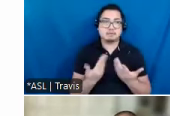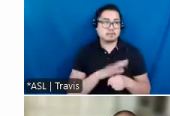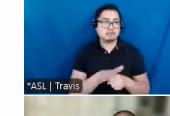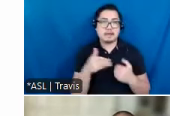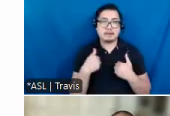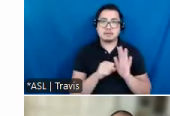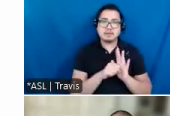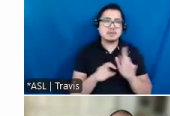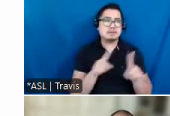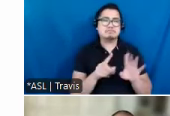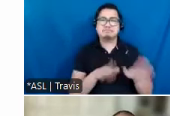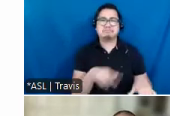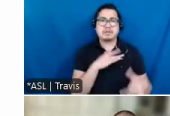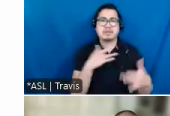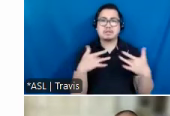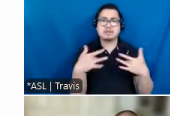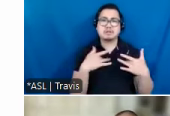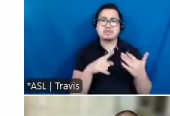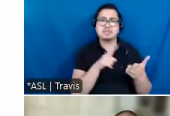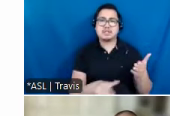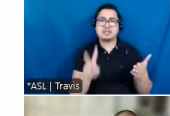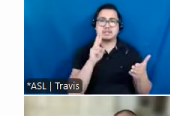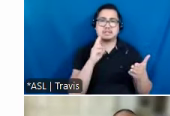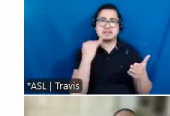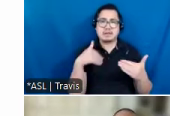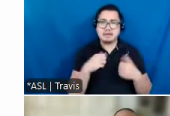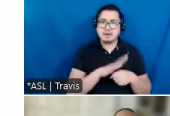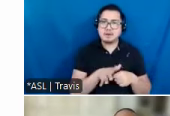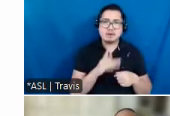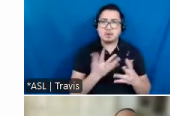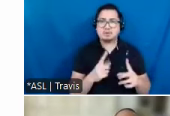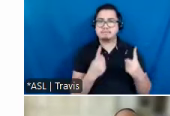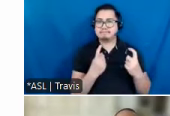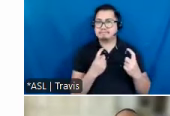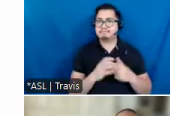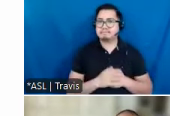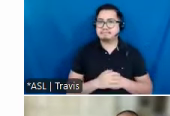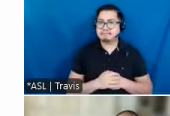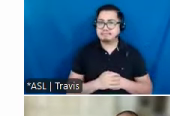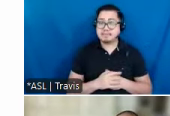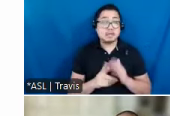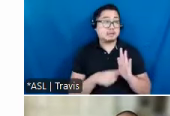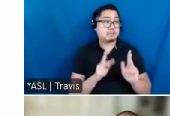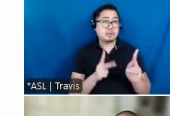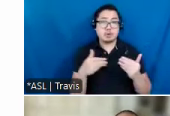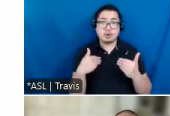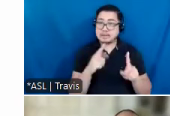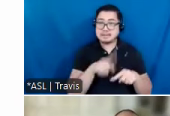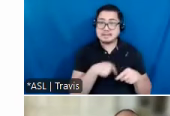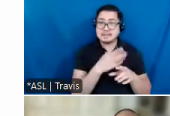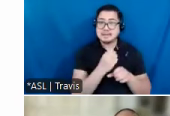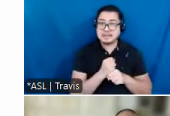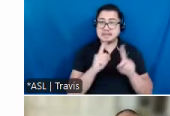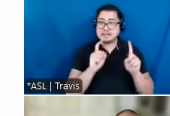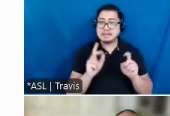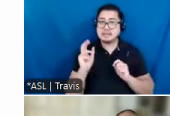whether they have COVID or some other infection. They choose not to test. Sometimes it's because they don't have access to a test, or maybe they